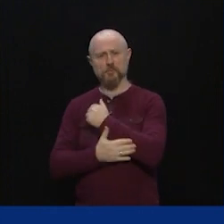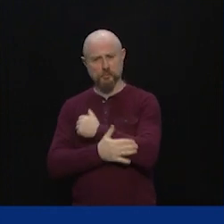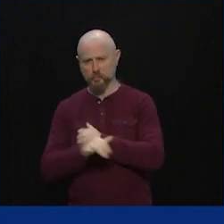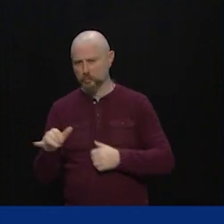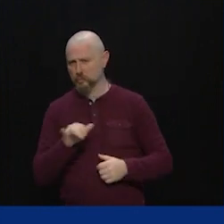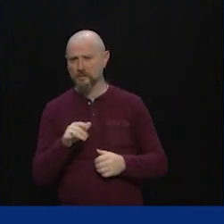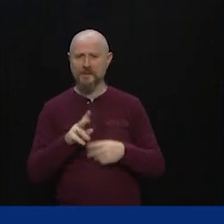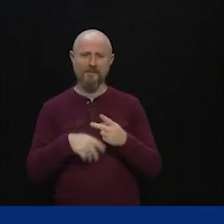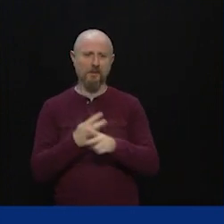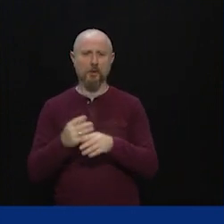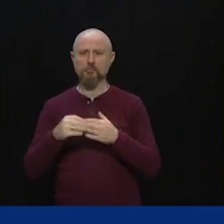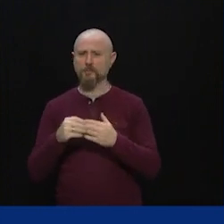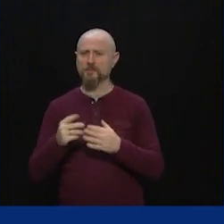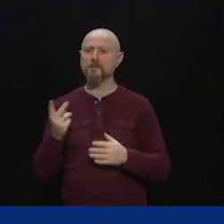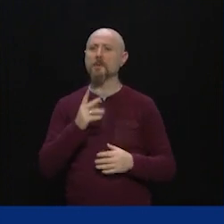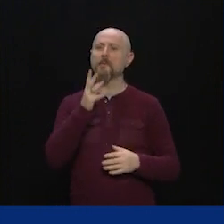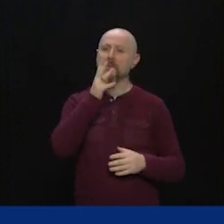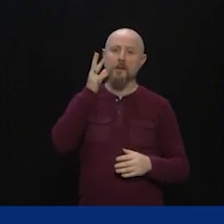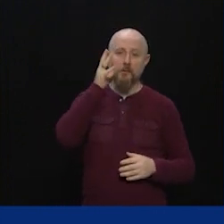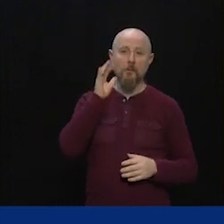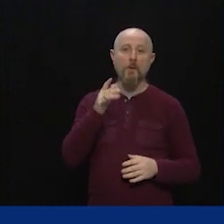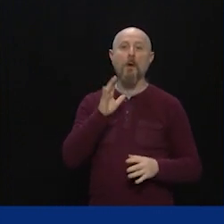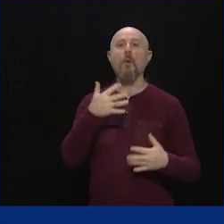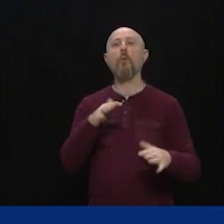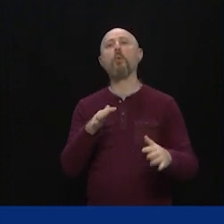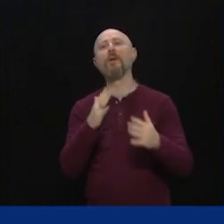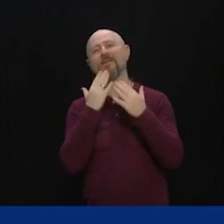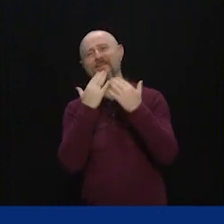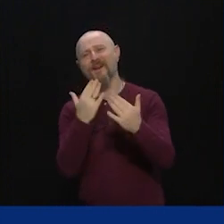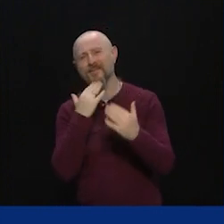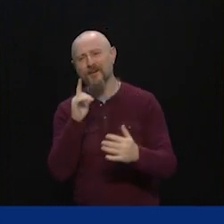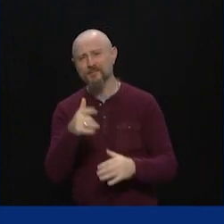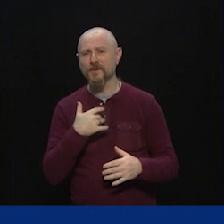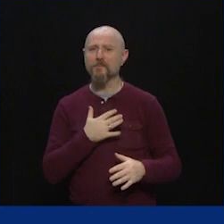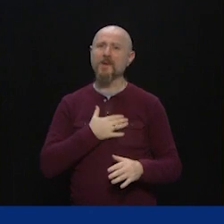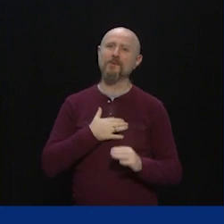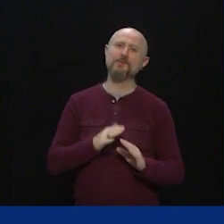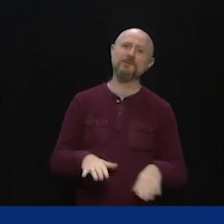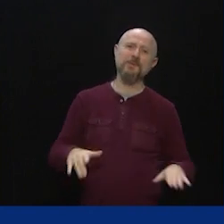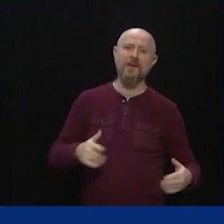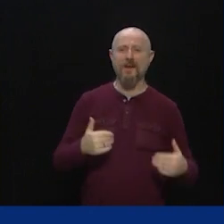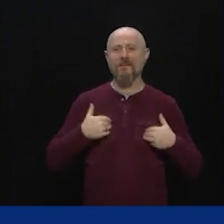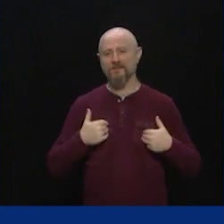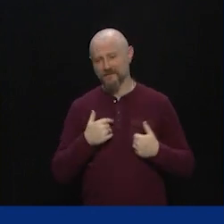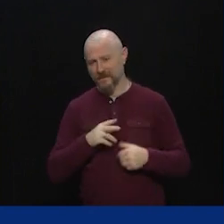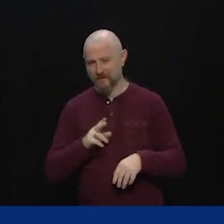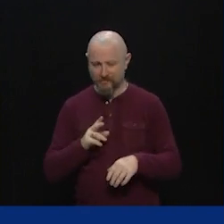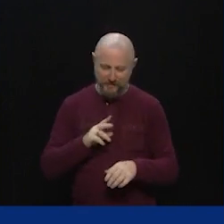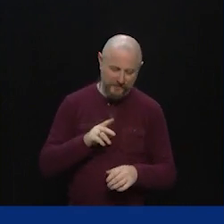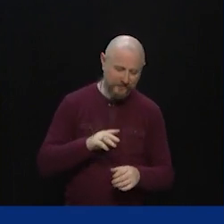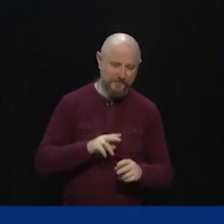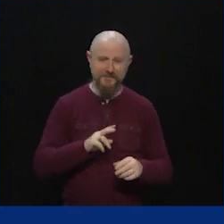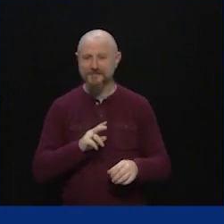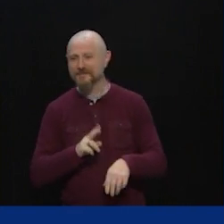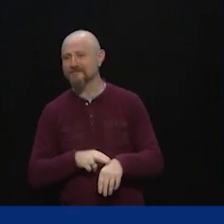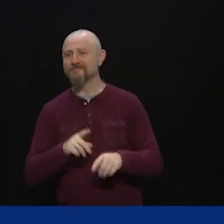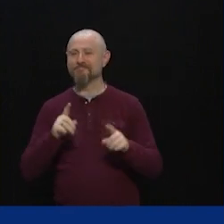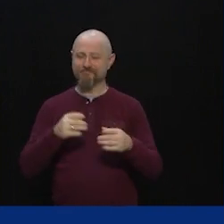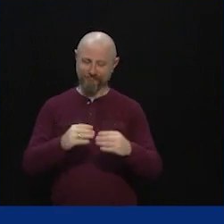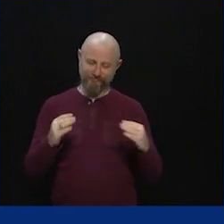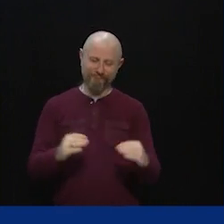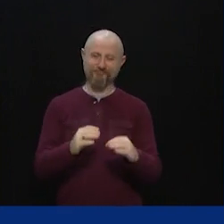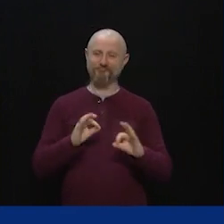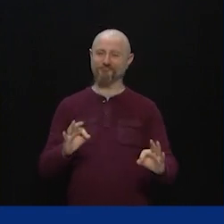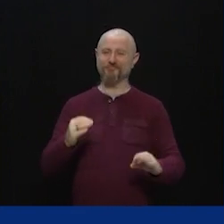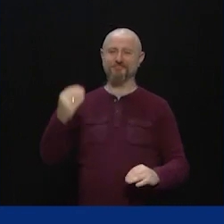are going to be thanking them at some point and saying, thank you for allowing my child to have as normal as a childhood as they could during this time. We